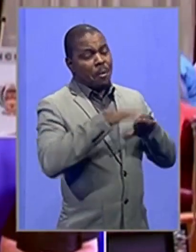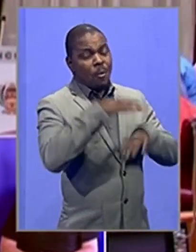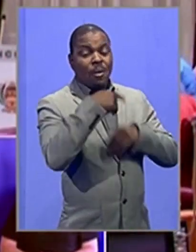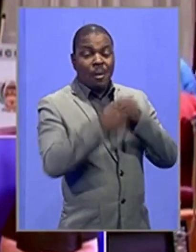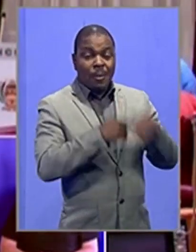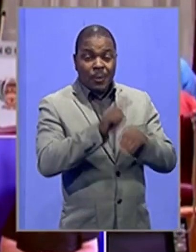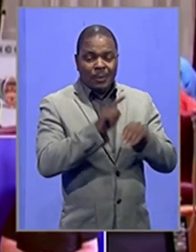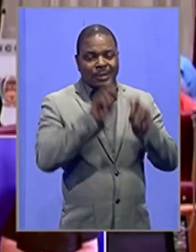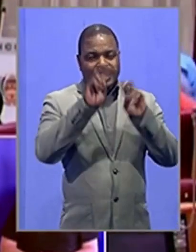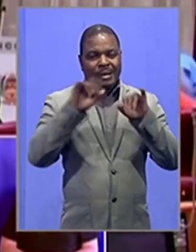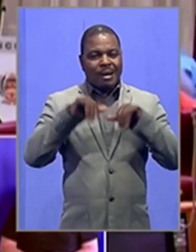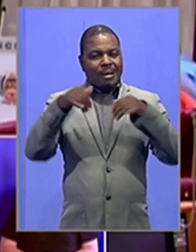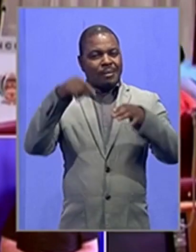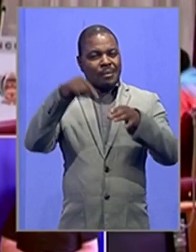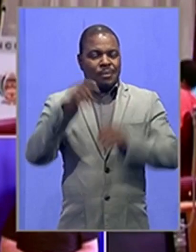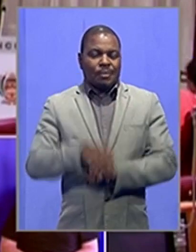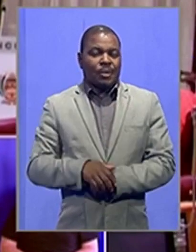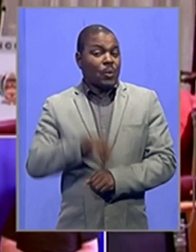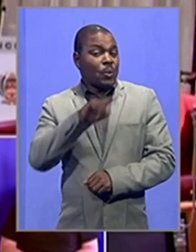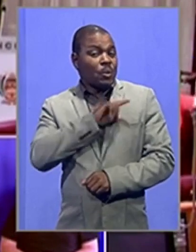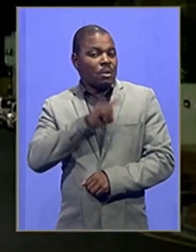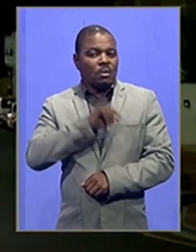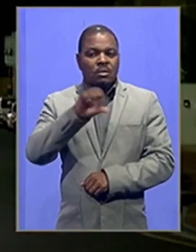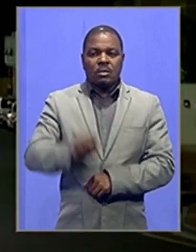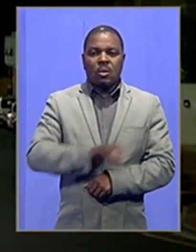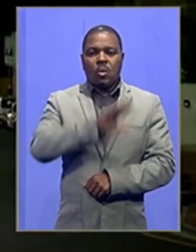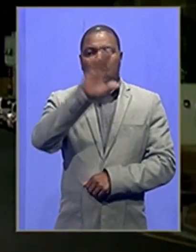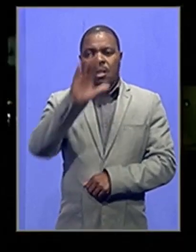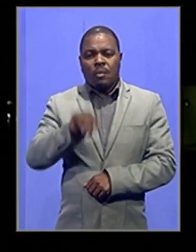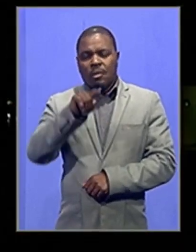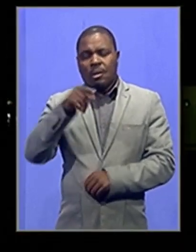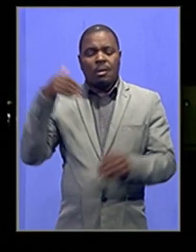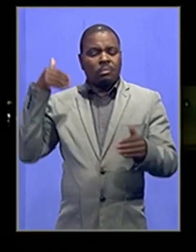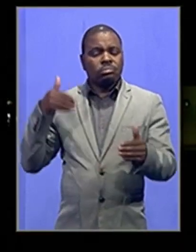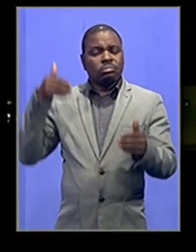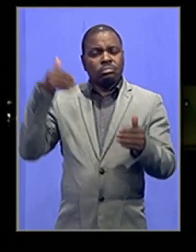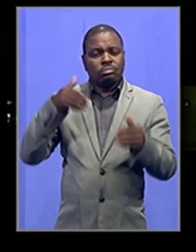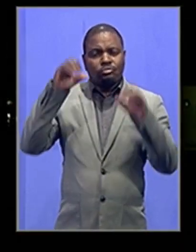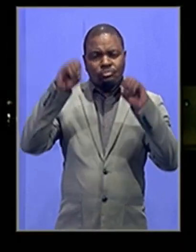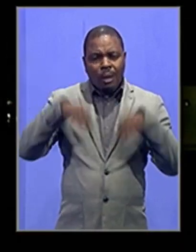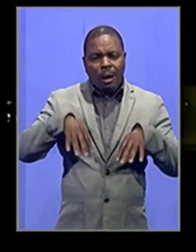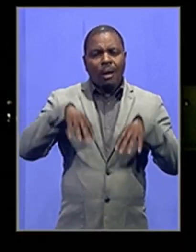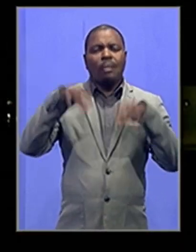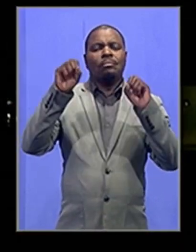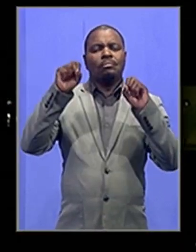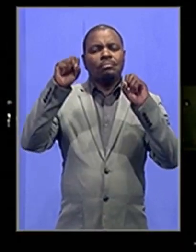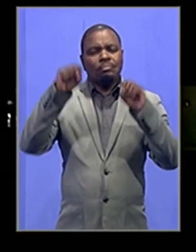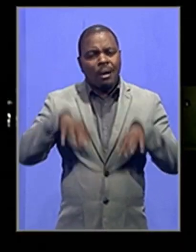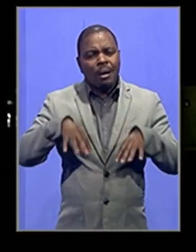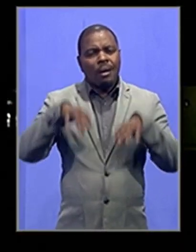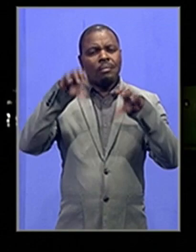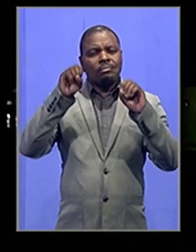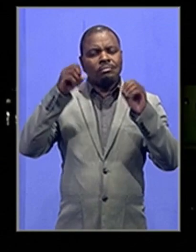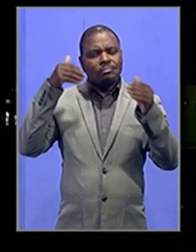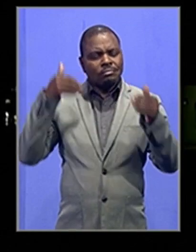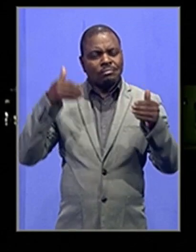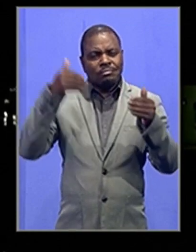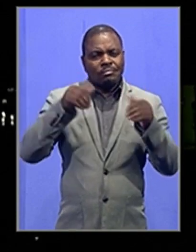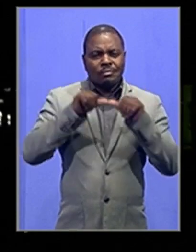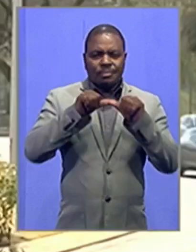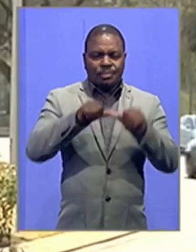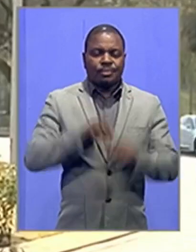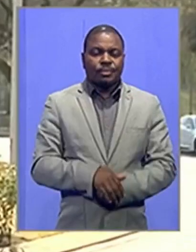ga Eskom. Seno ke jaaka naga e aparetswe ke lefifi letsatsi le letsatsi ka ntlha ya kgaogo e rulagantsweng ya